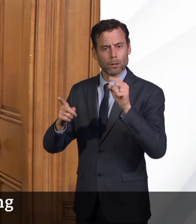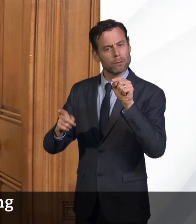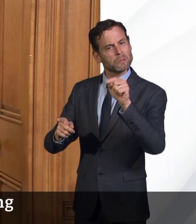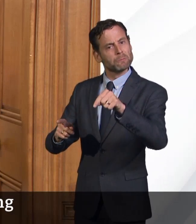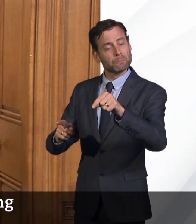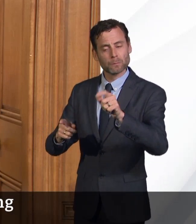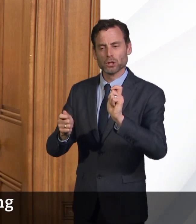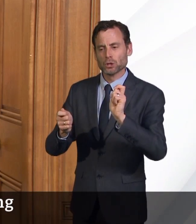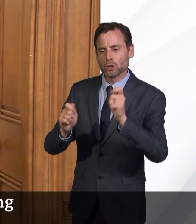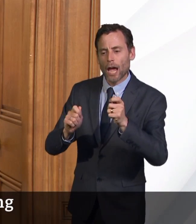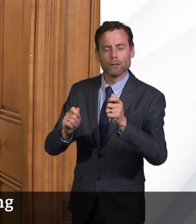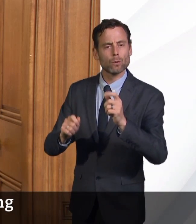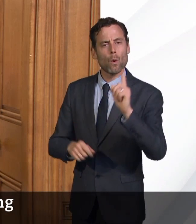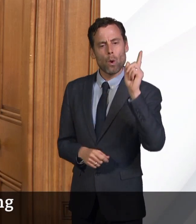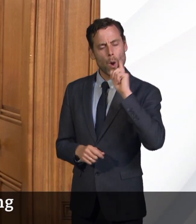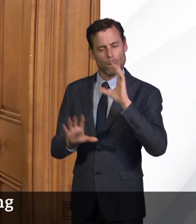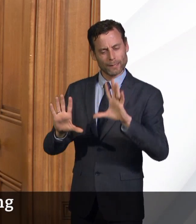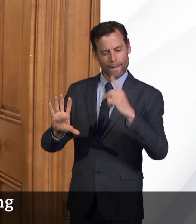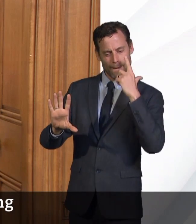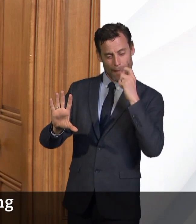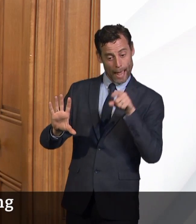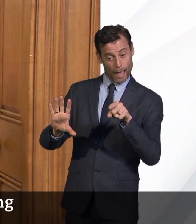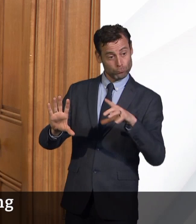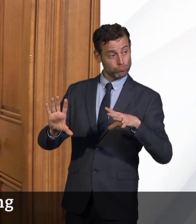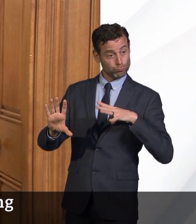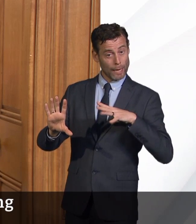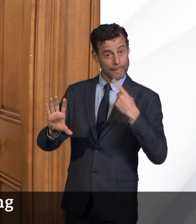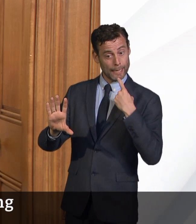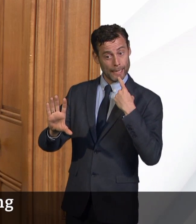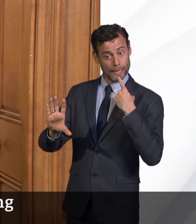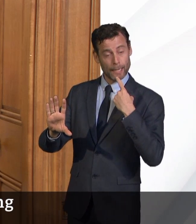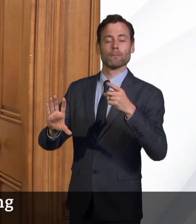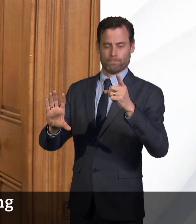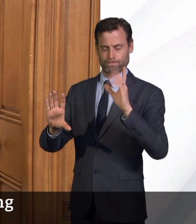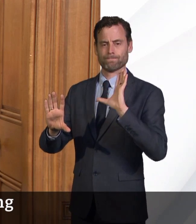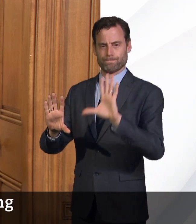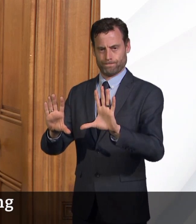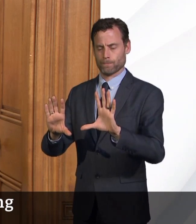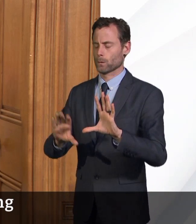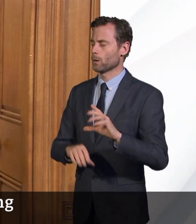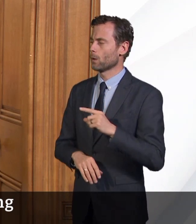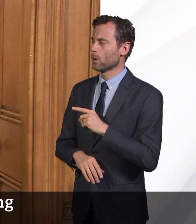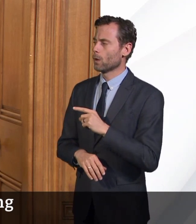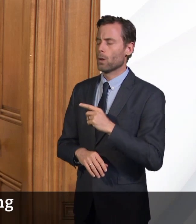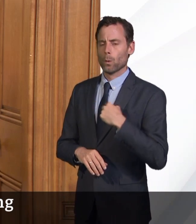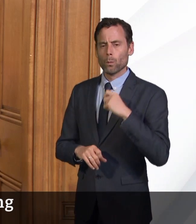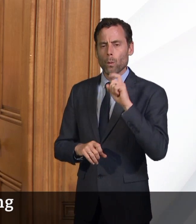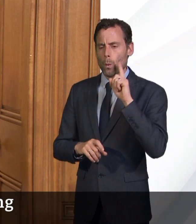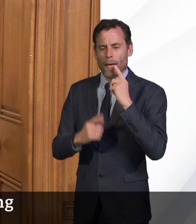There isn't going to be dramatic change in the short term. We will be cautiously making some changes where we